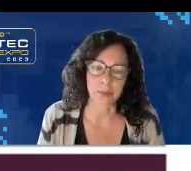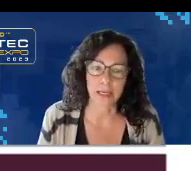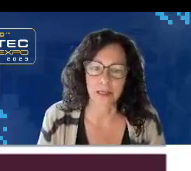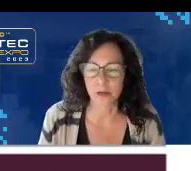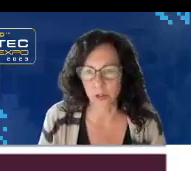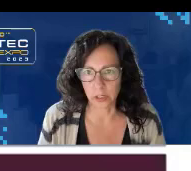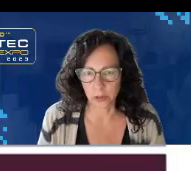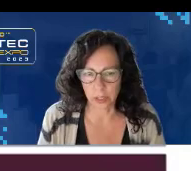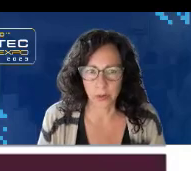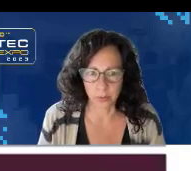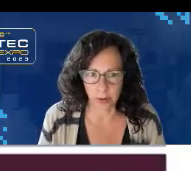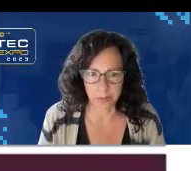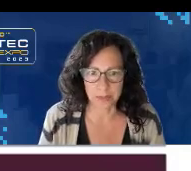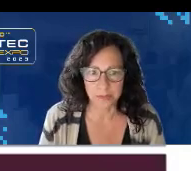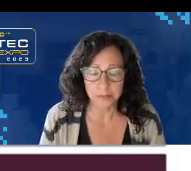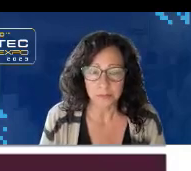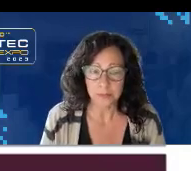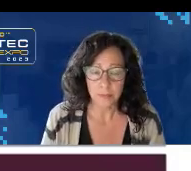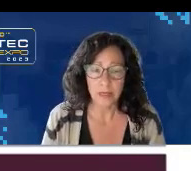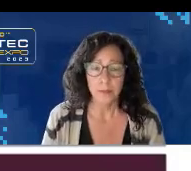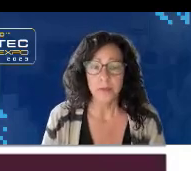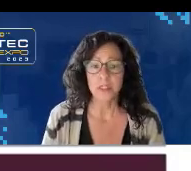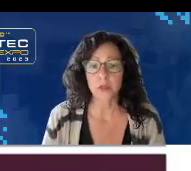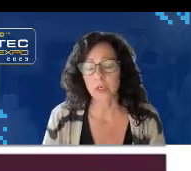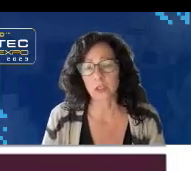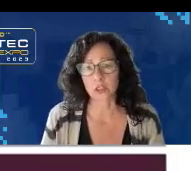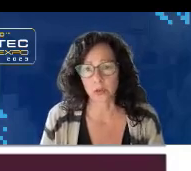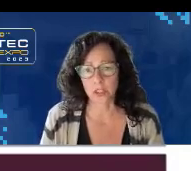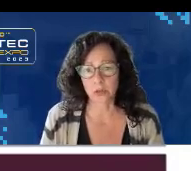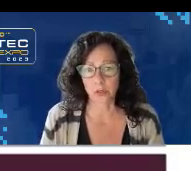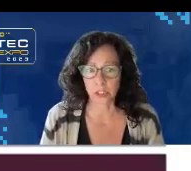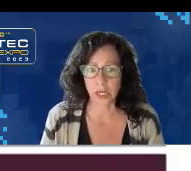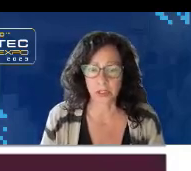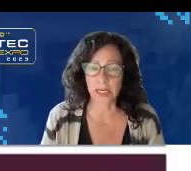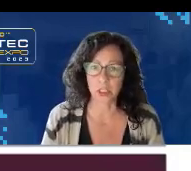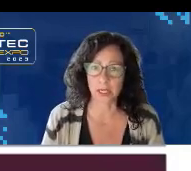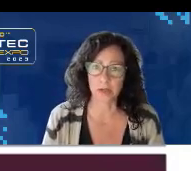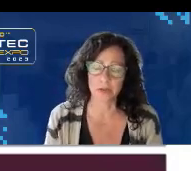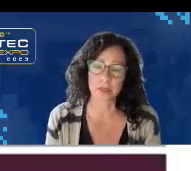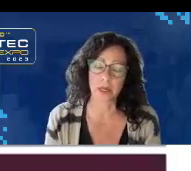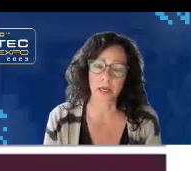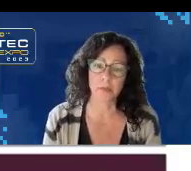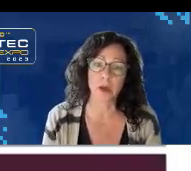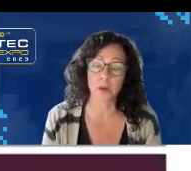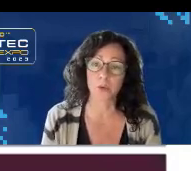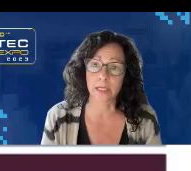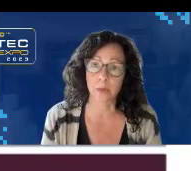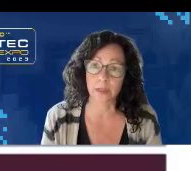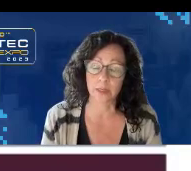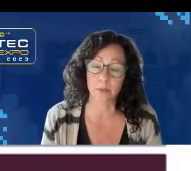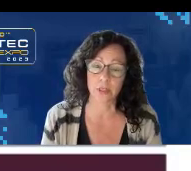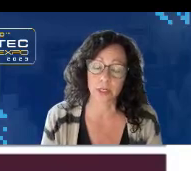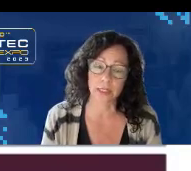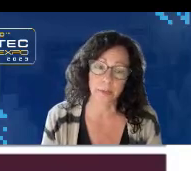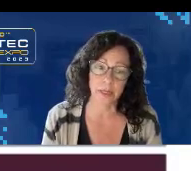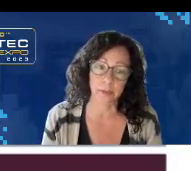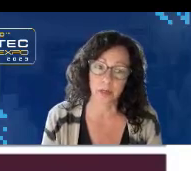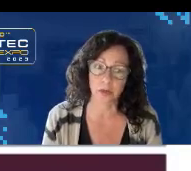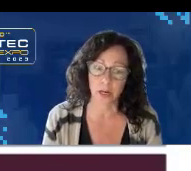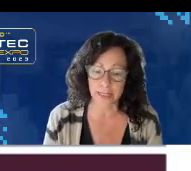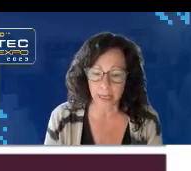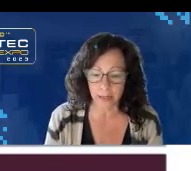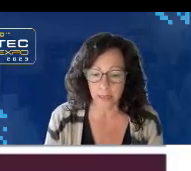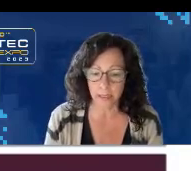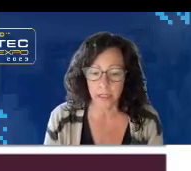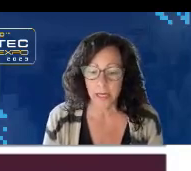have participated in early learning programs. But this critical shortage of early childhood educators, not only within British Columbia,